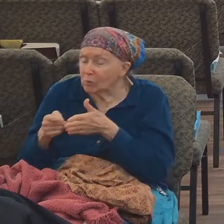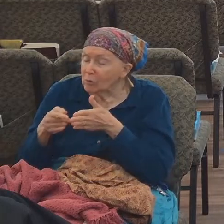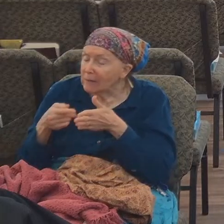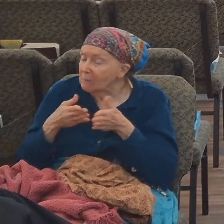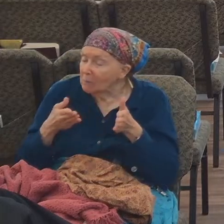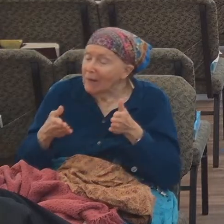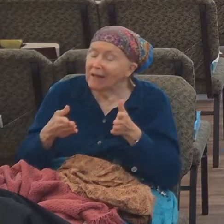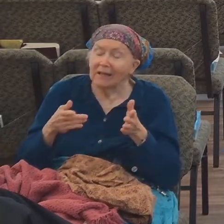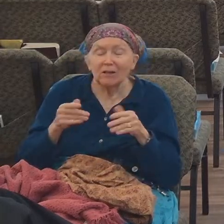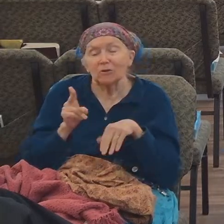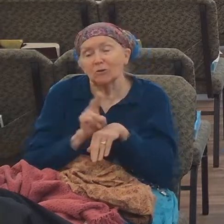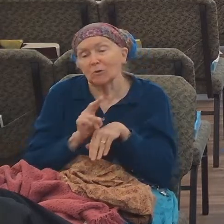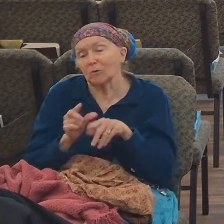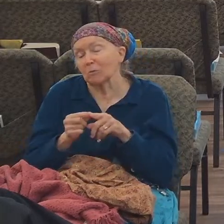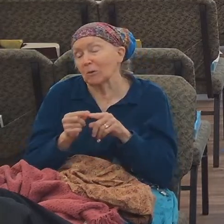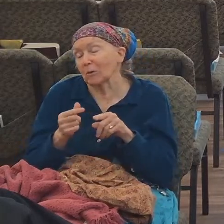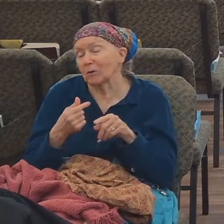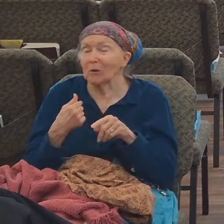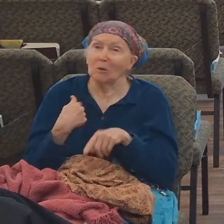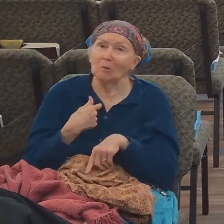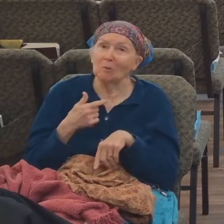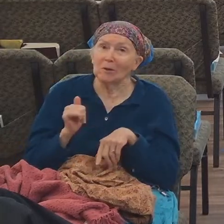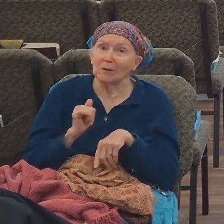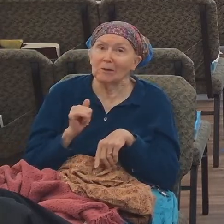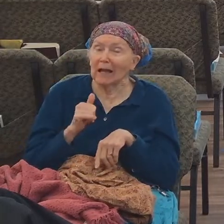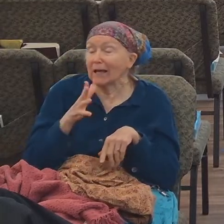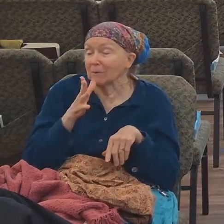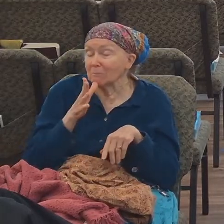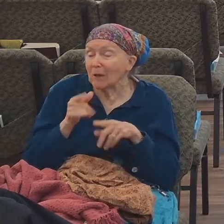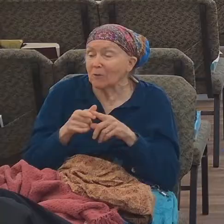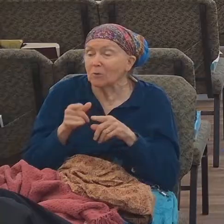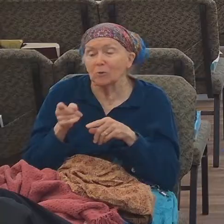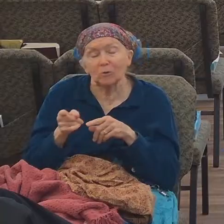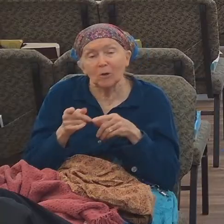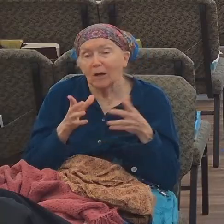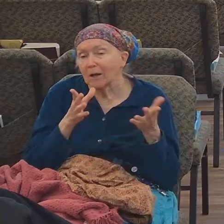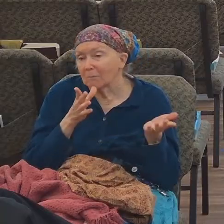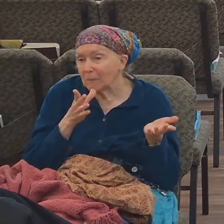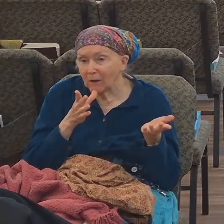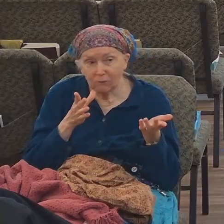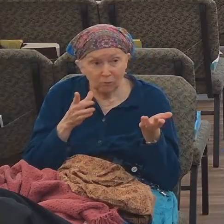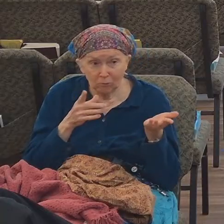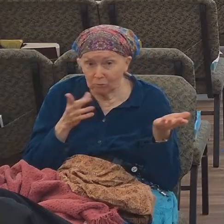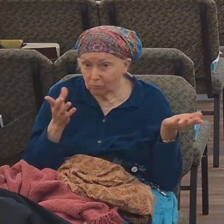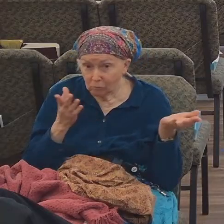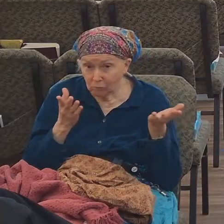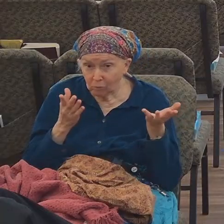to you. And then he goes, mothers do what? What are mothers are all about?